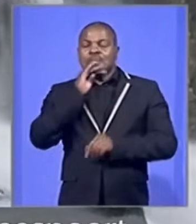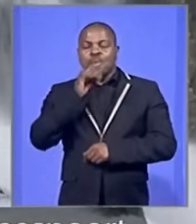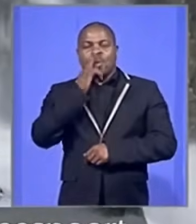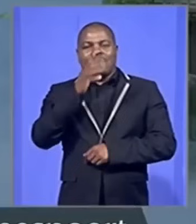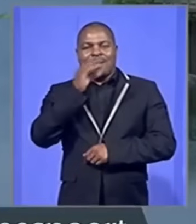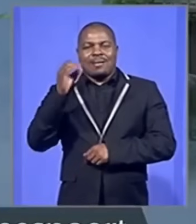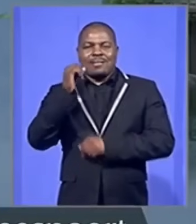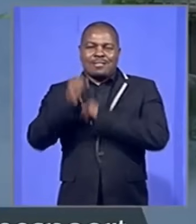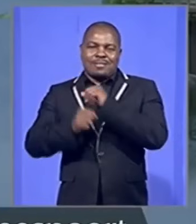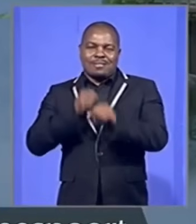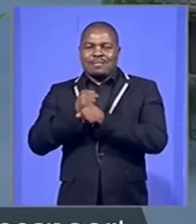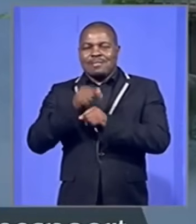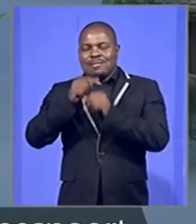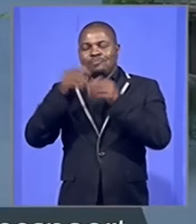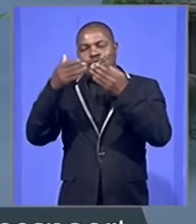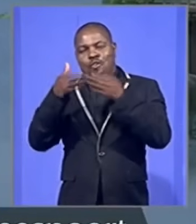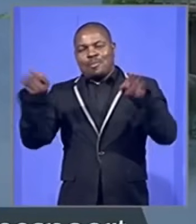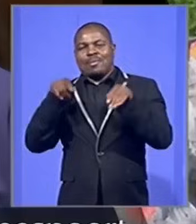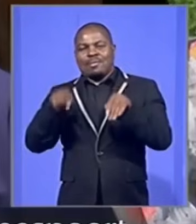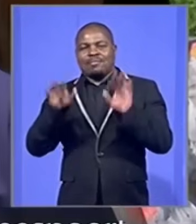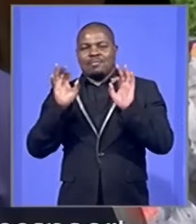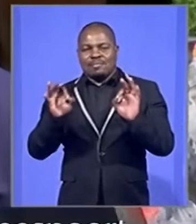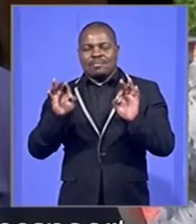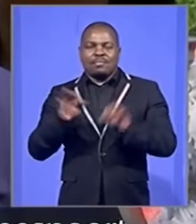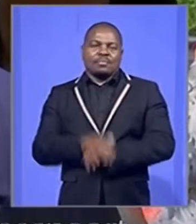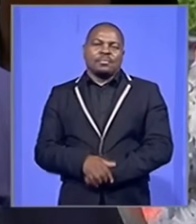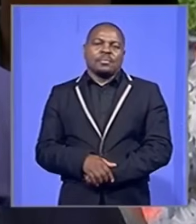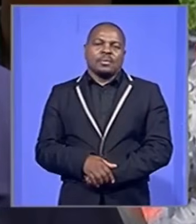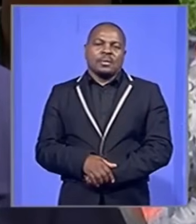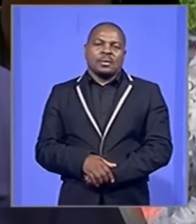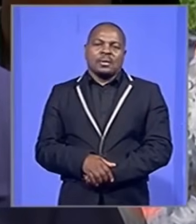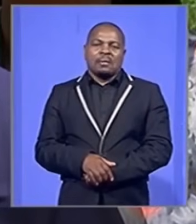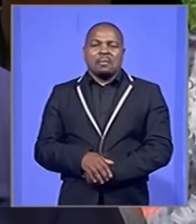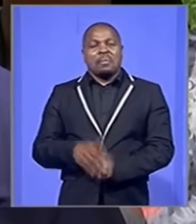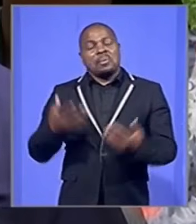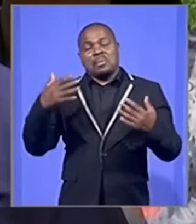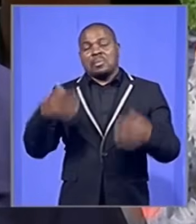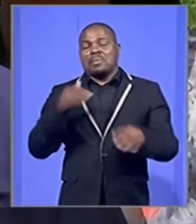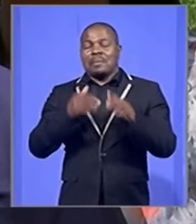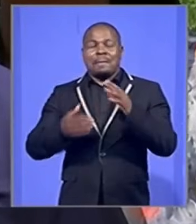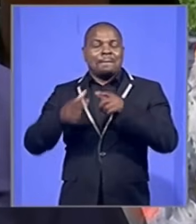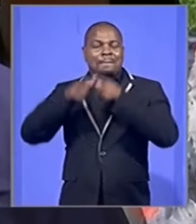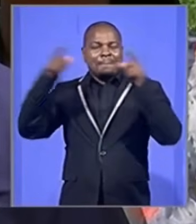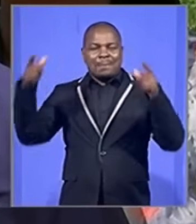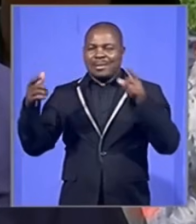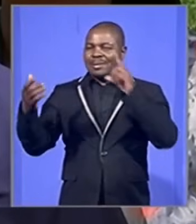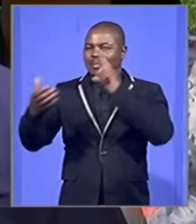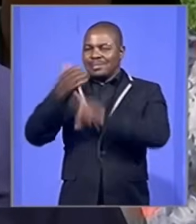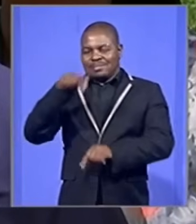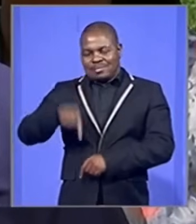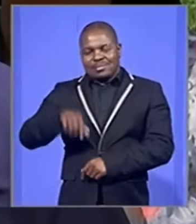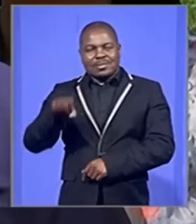le Hartbeespoort Dam e ntse e le teng. It was quite a milestone for South Africa, a major